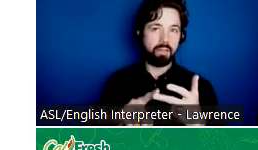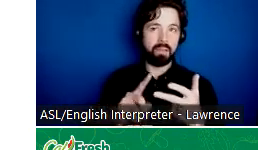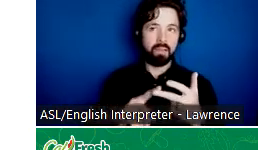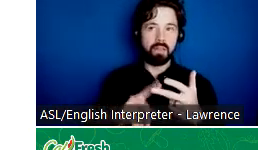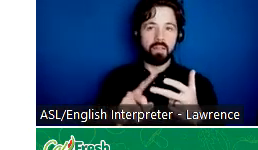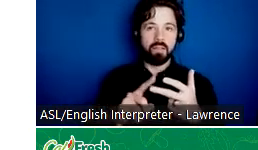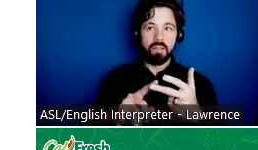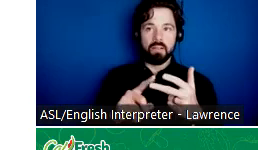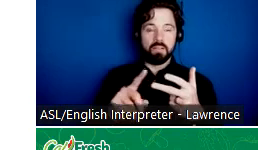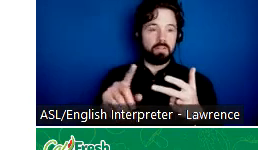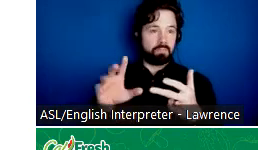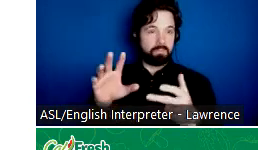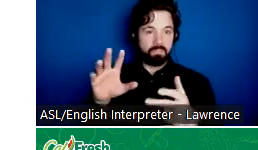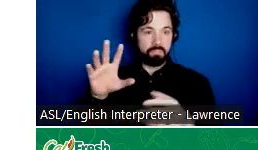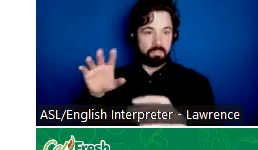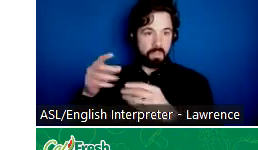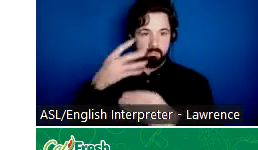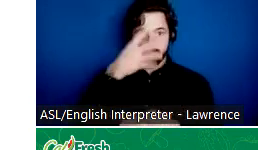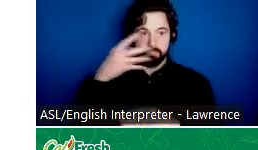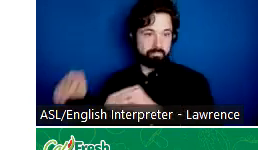a Head Start recipient.